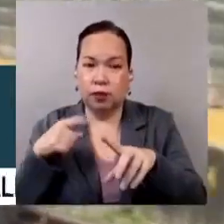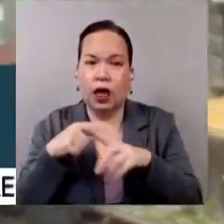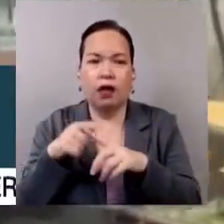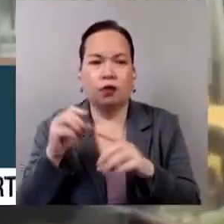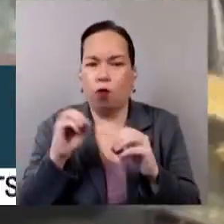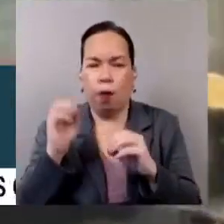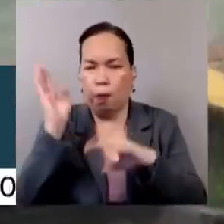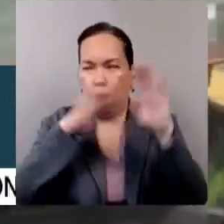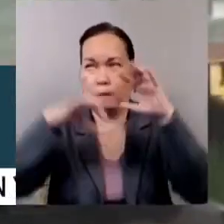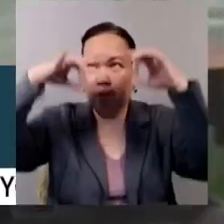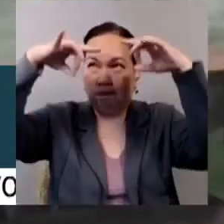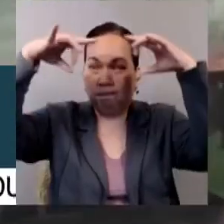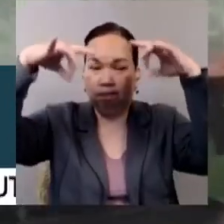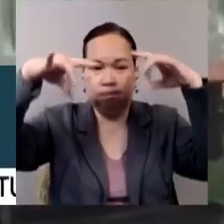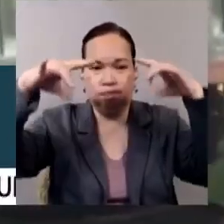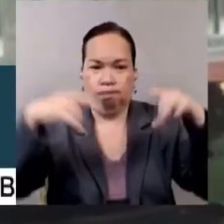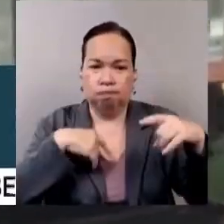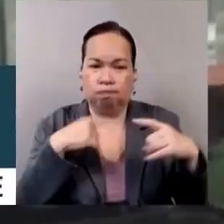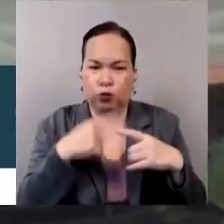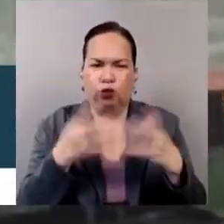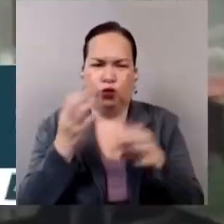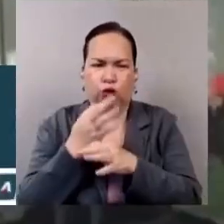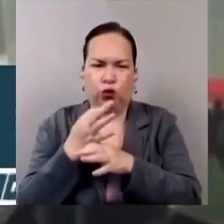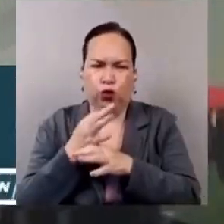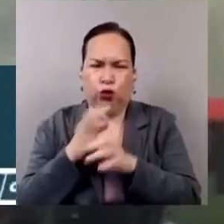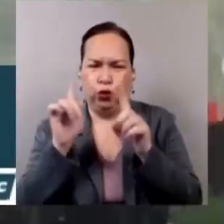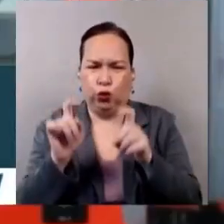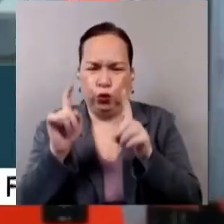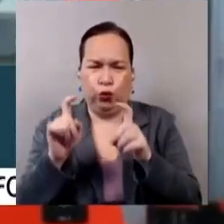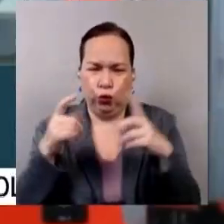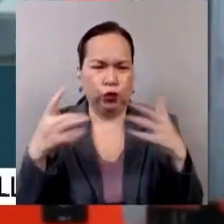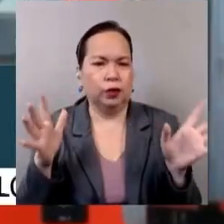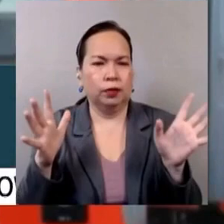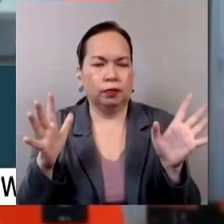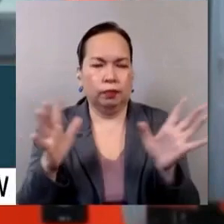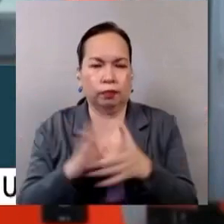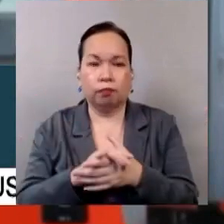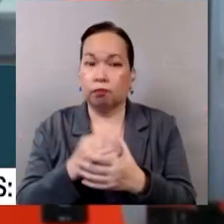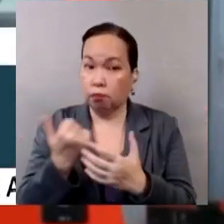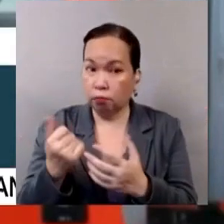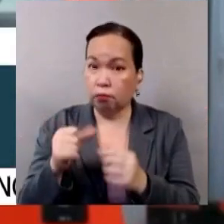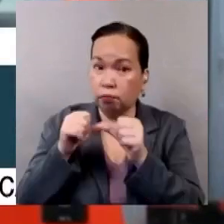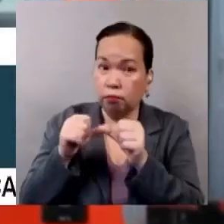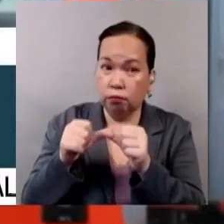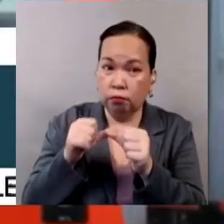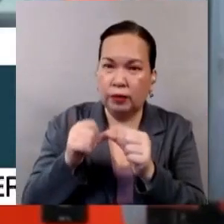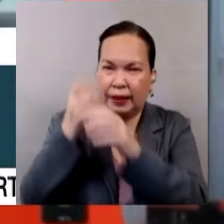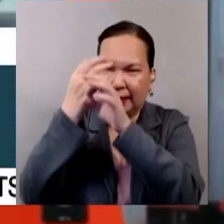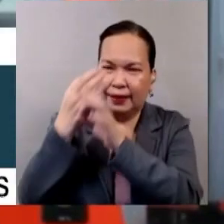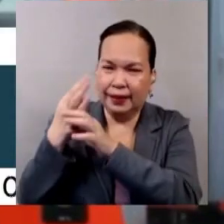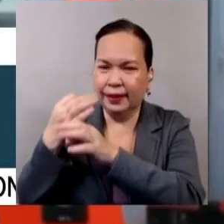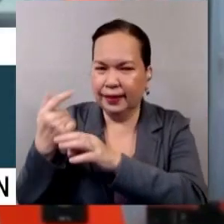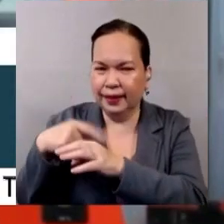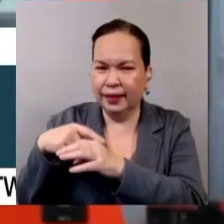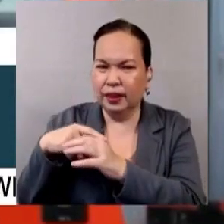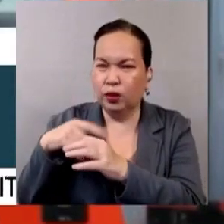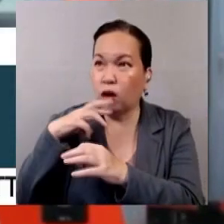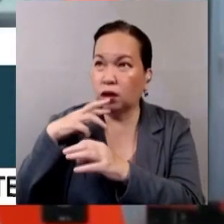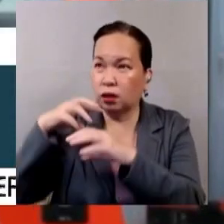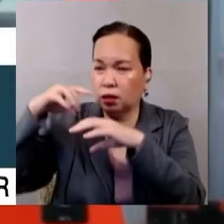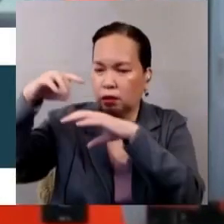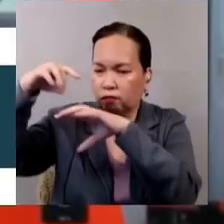water leaks, as these have gone through rigorous tests. Ongoing yung fixes, no, to address the water leak